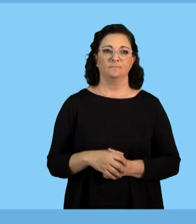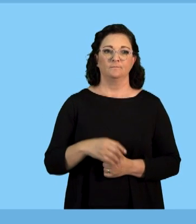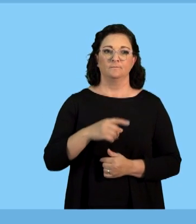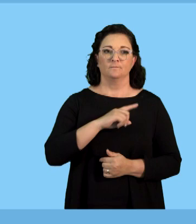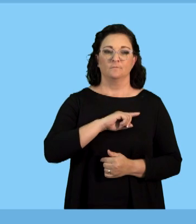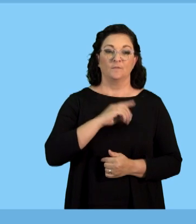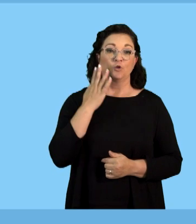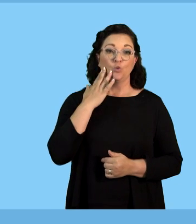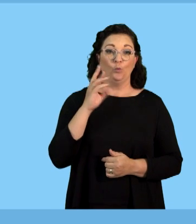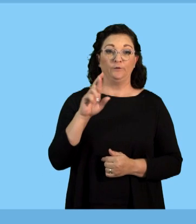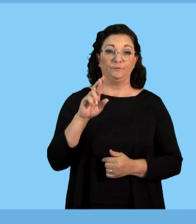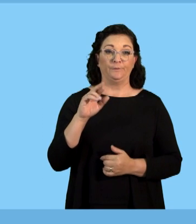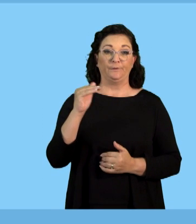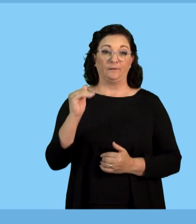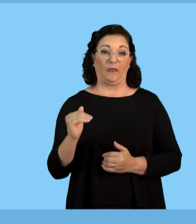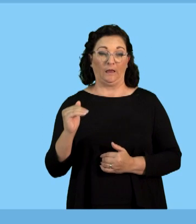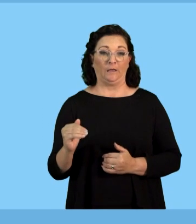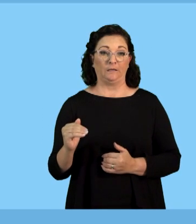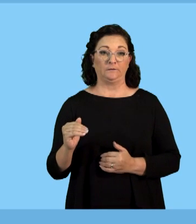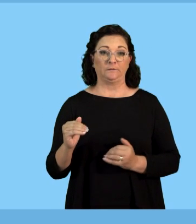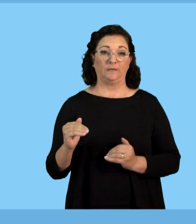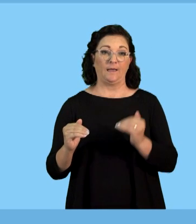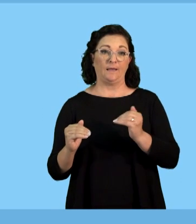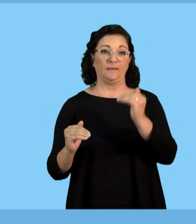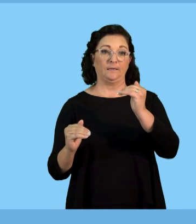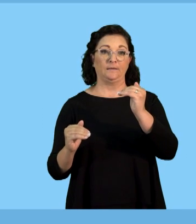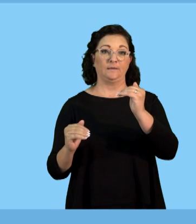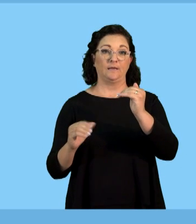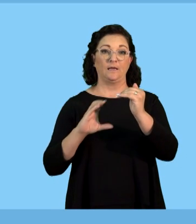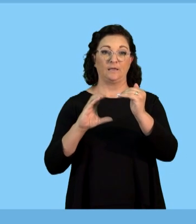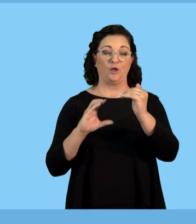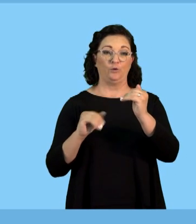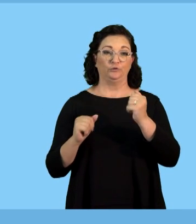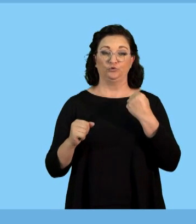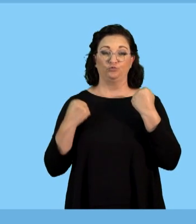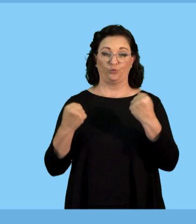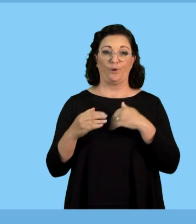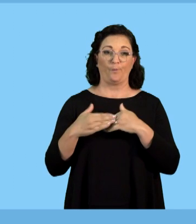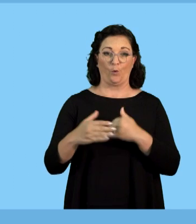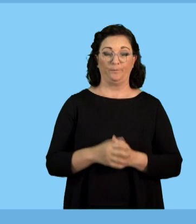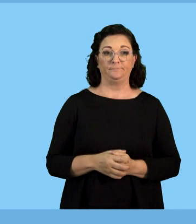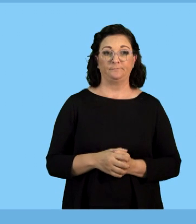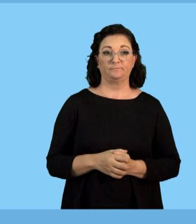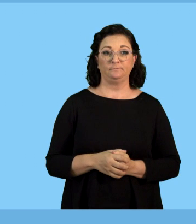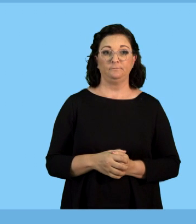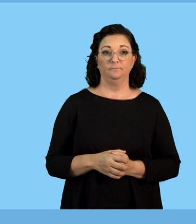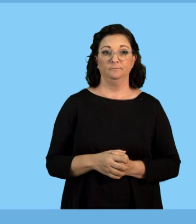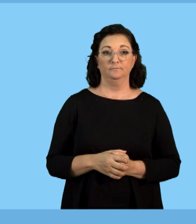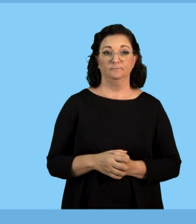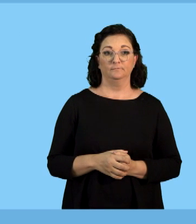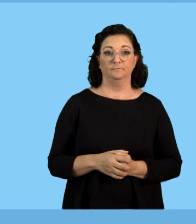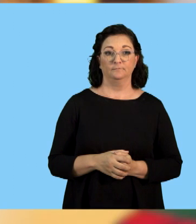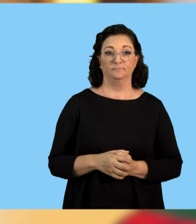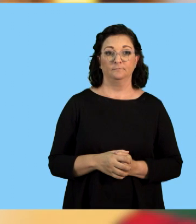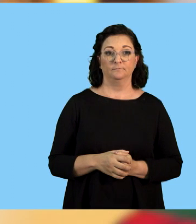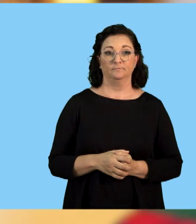parallel, the resistance is going to decrease in the circuit, and by decreasing the resistance, we are increasing the current strength. And the more the